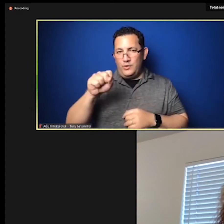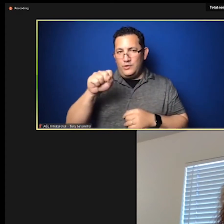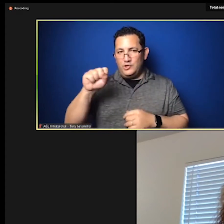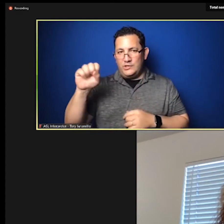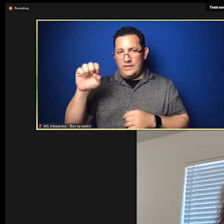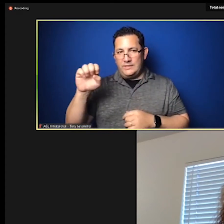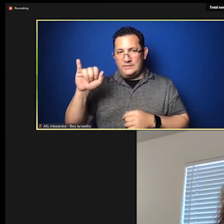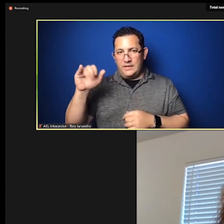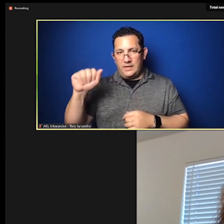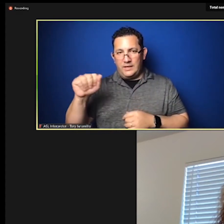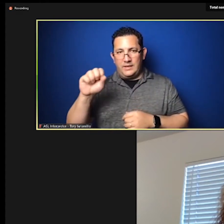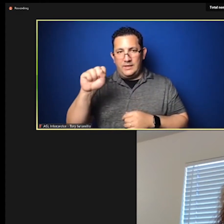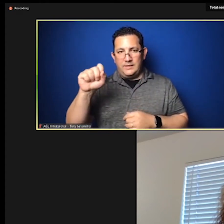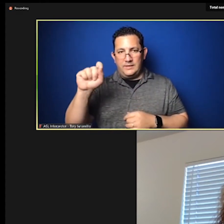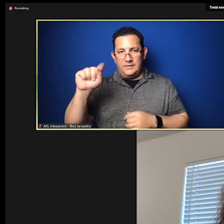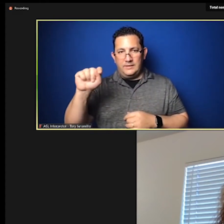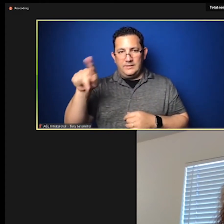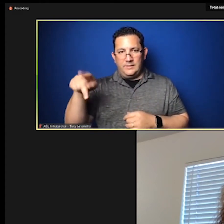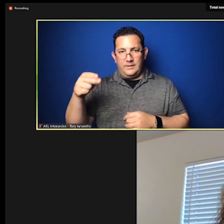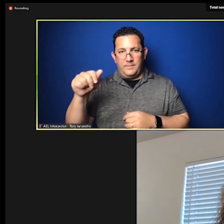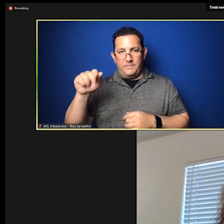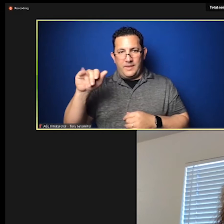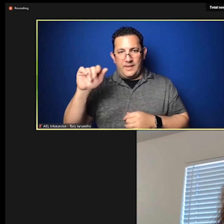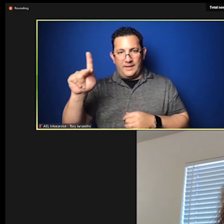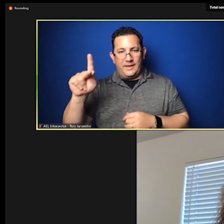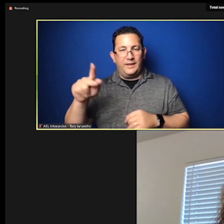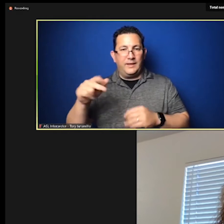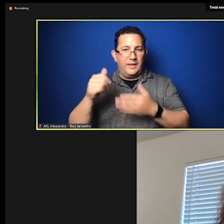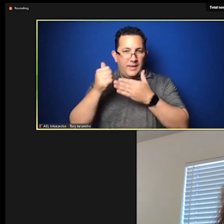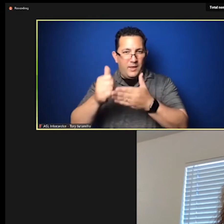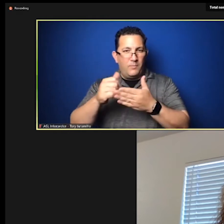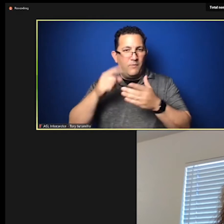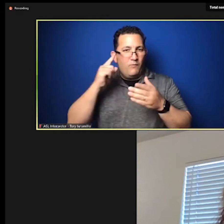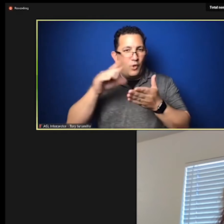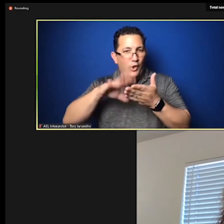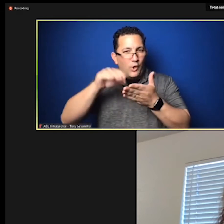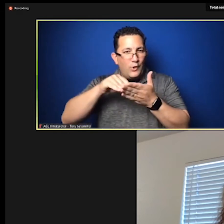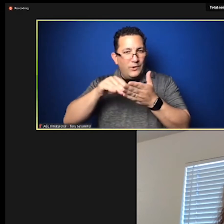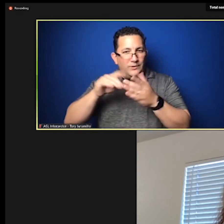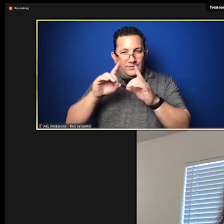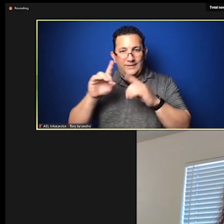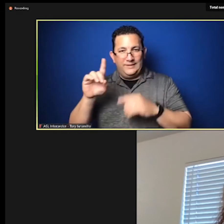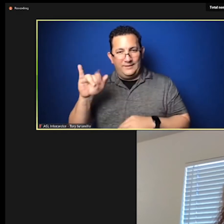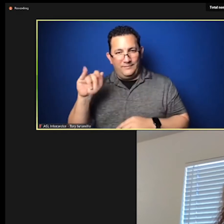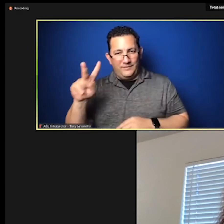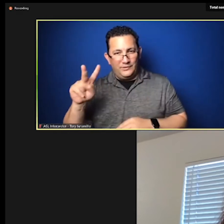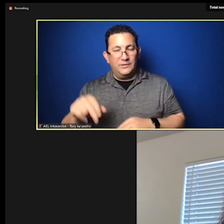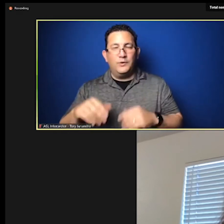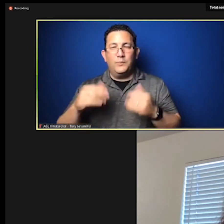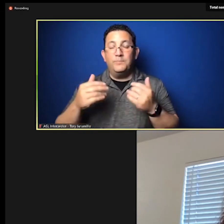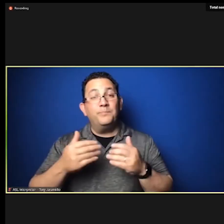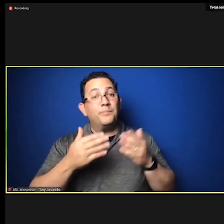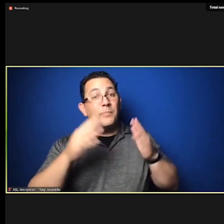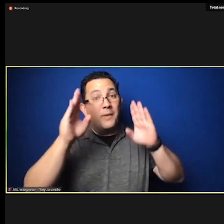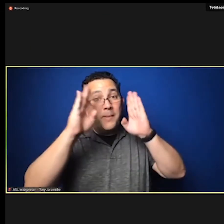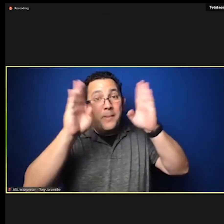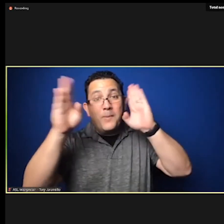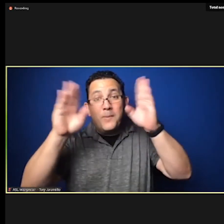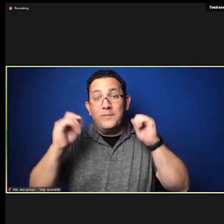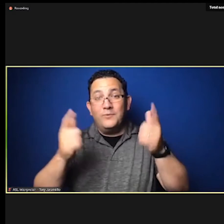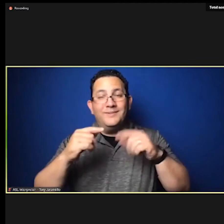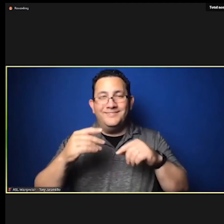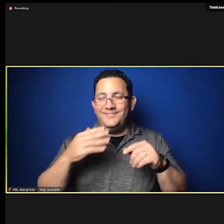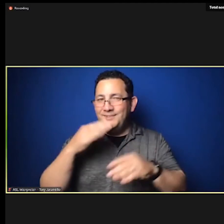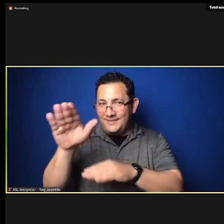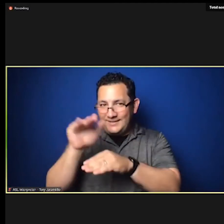21st Century Learning Division. Welcome, Jess. Hello, everyone. Good evening. So